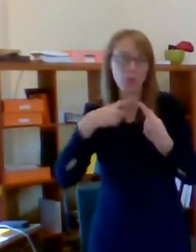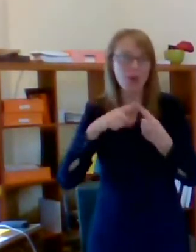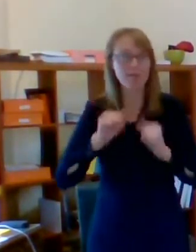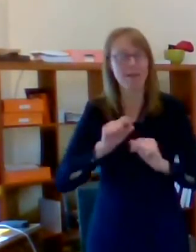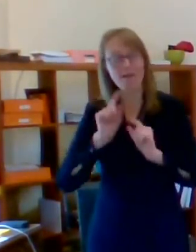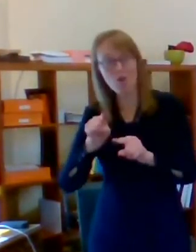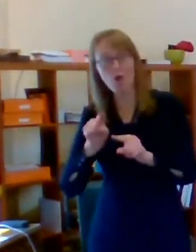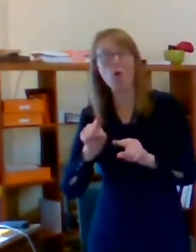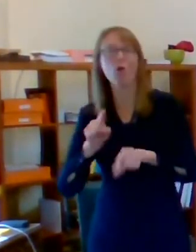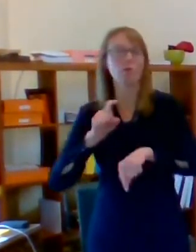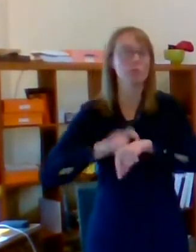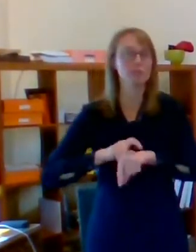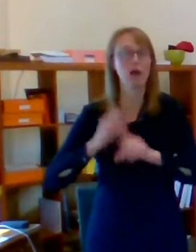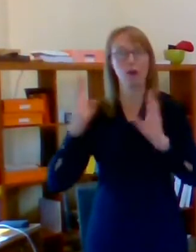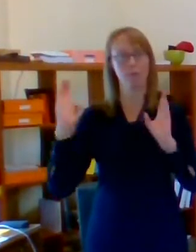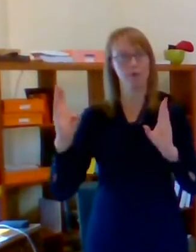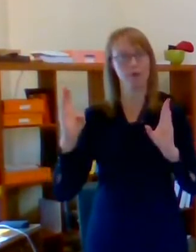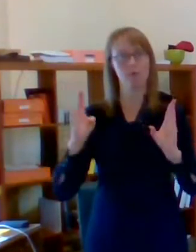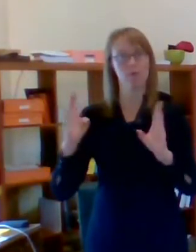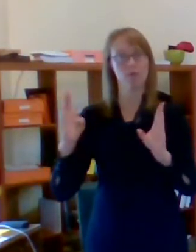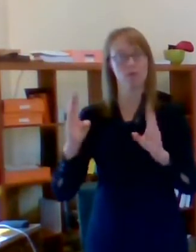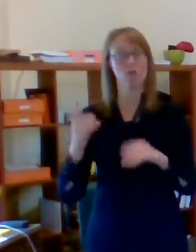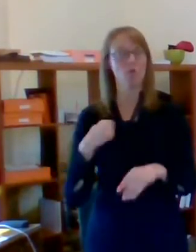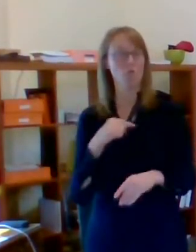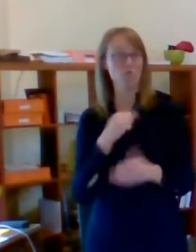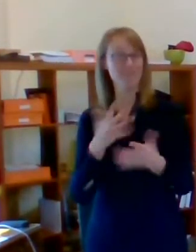has done a great job. We did get a